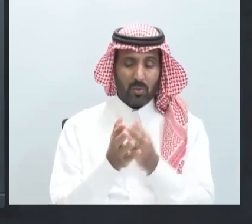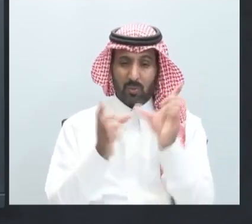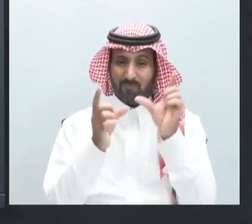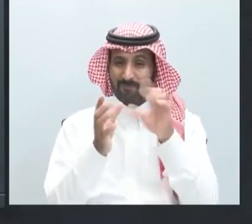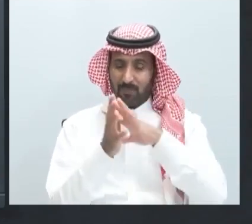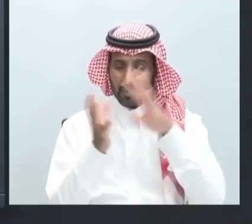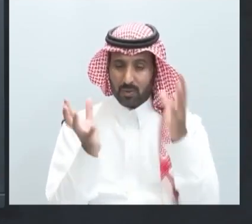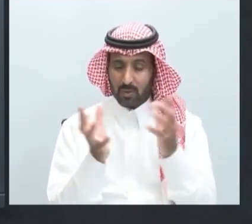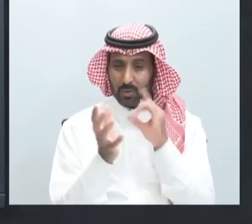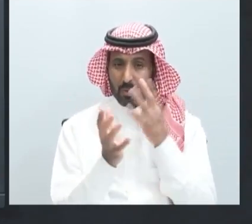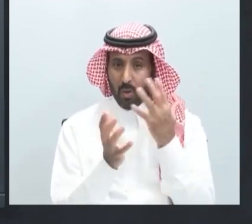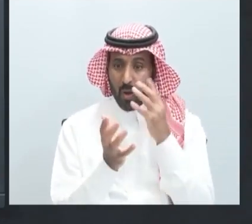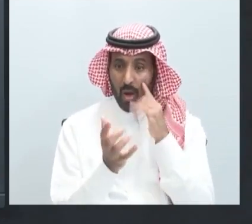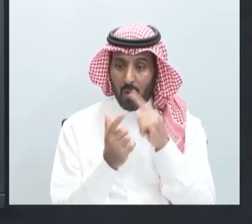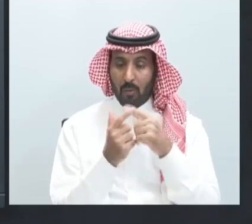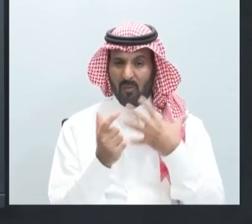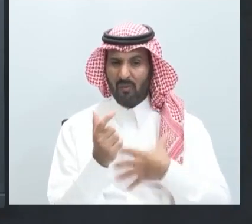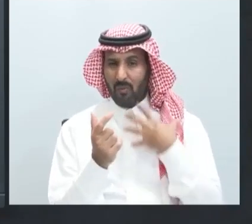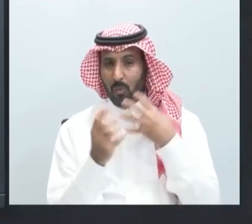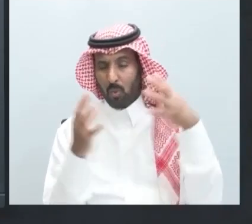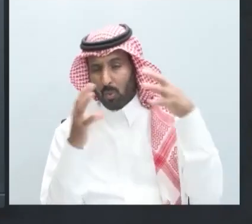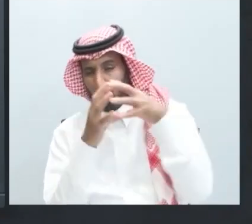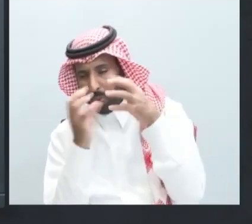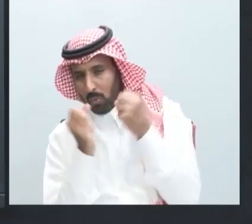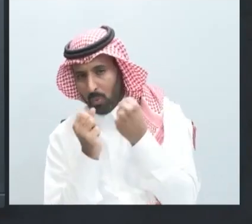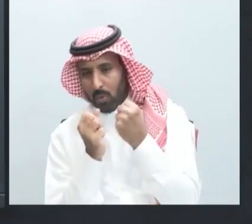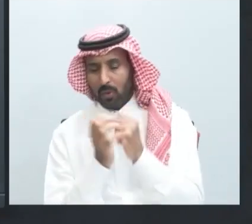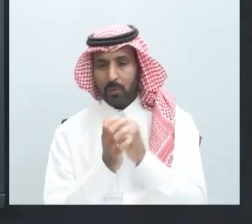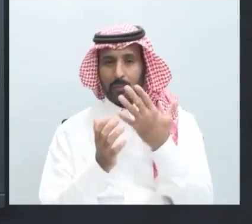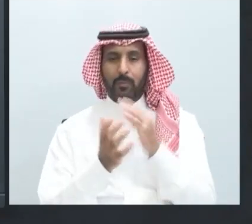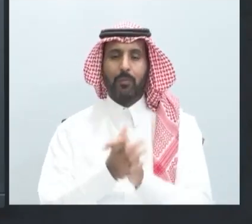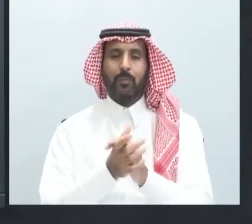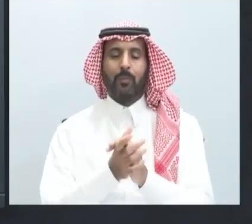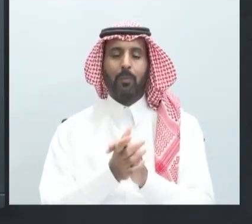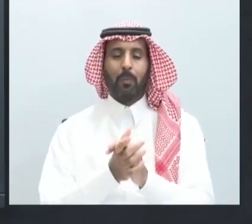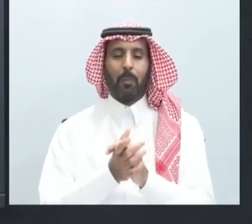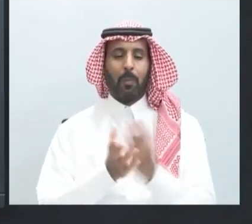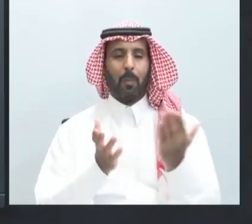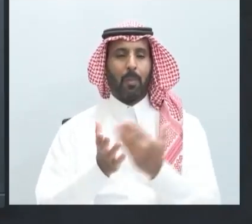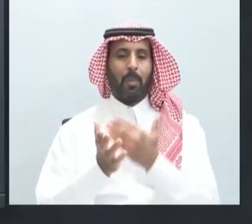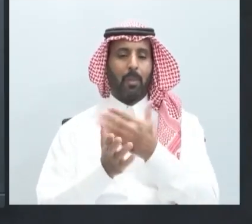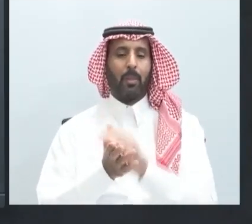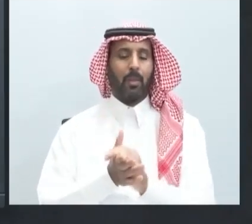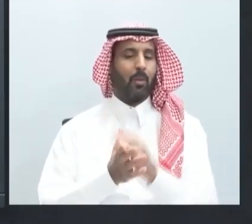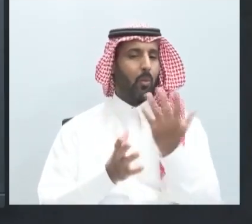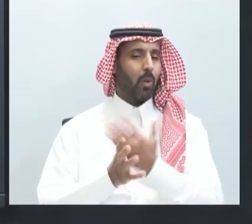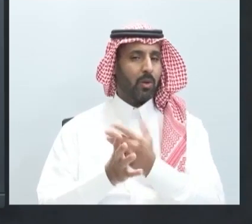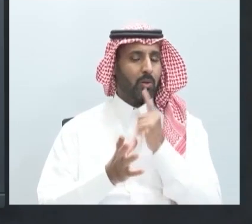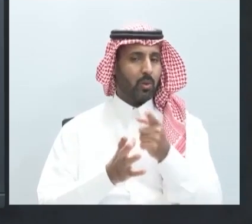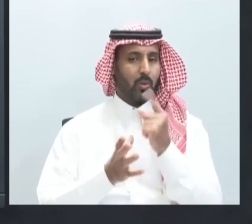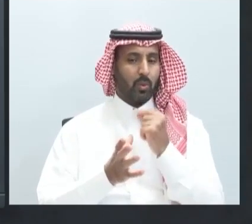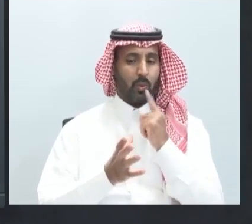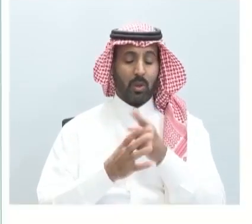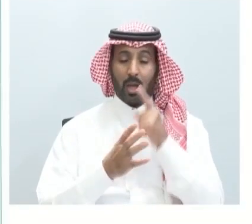claustrophobic is someone who has a fear of small places. So why don't you